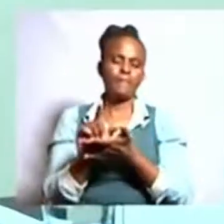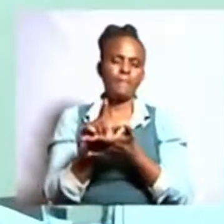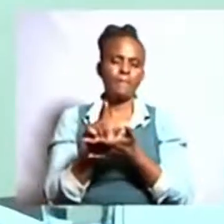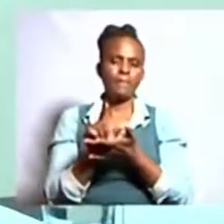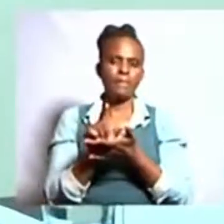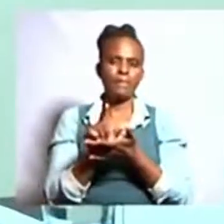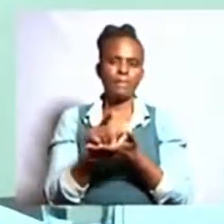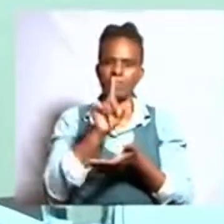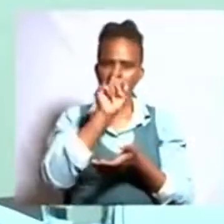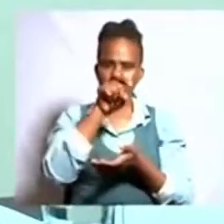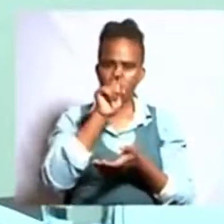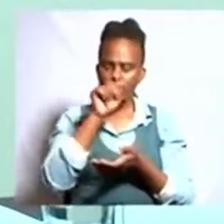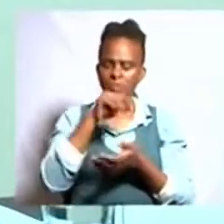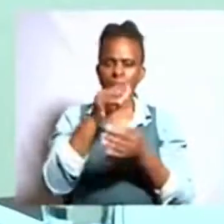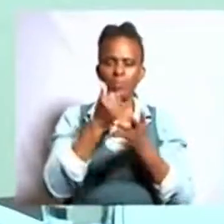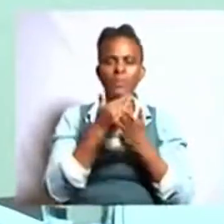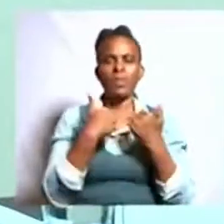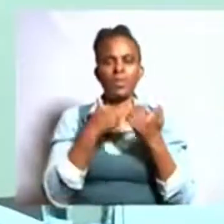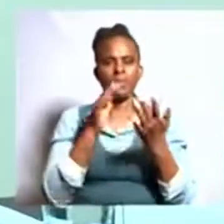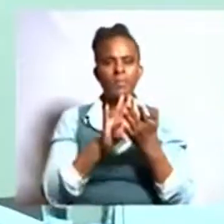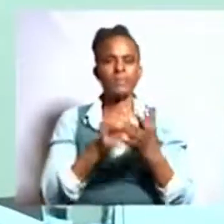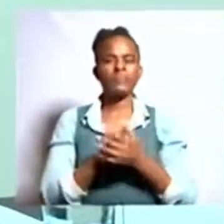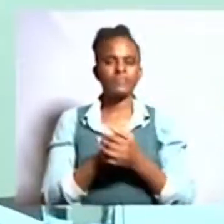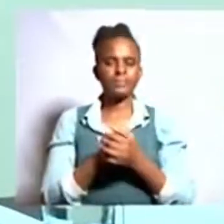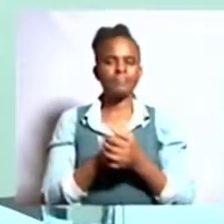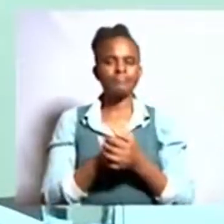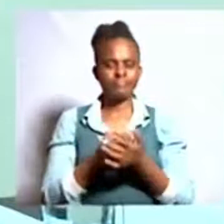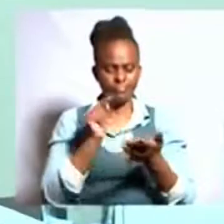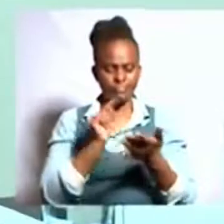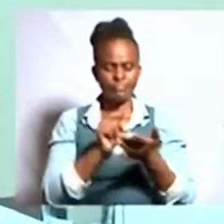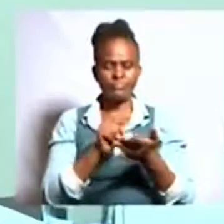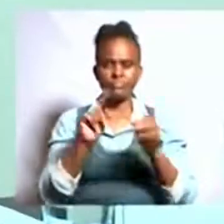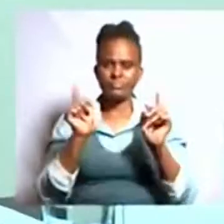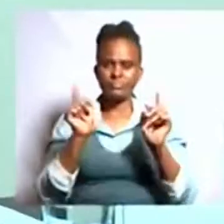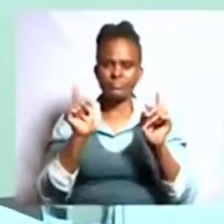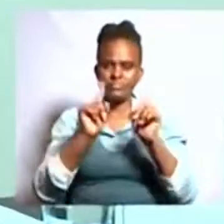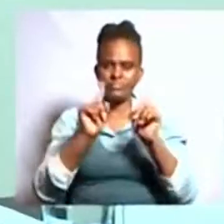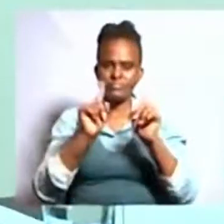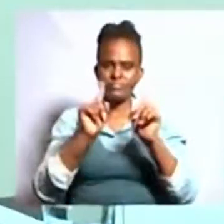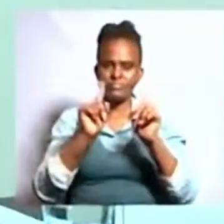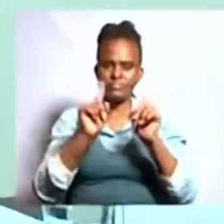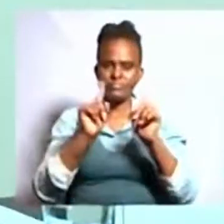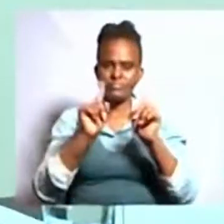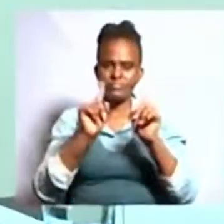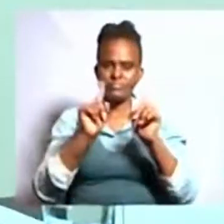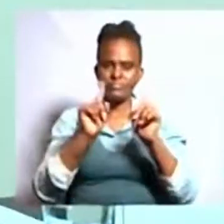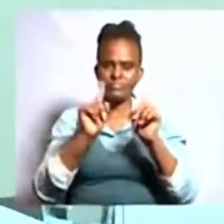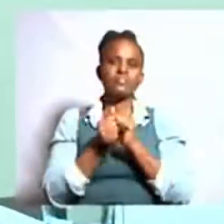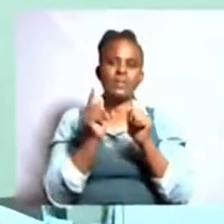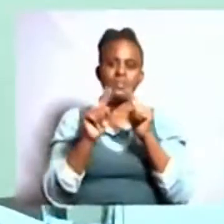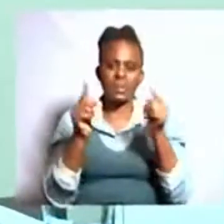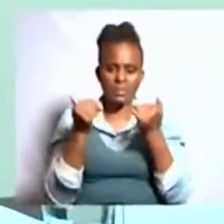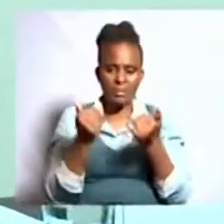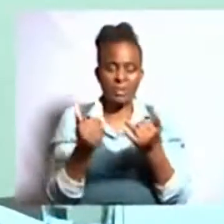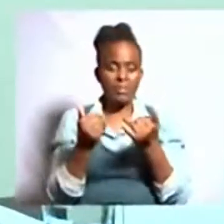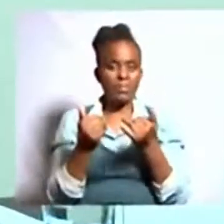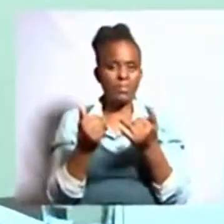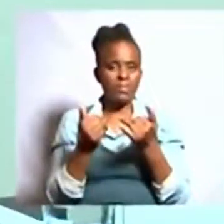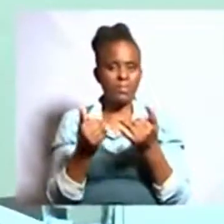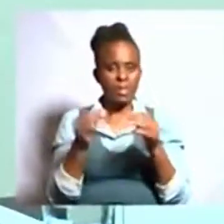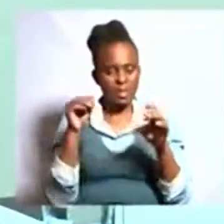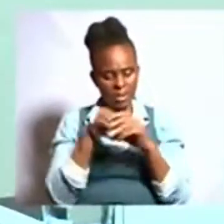are insured. That is where we are at the predicament. However,